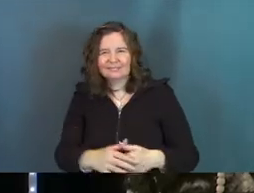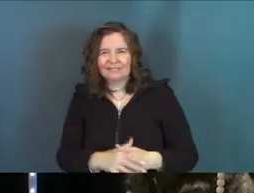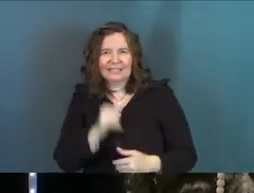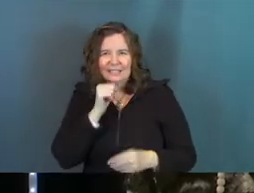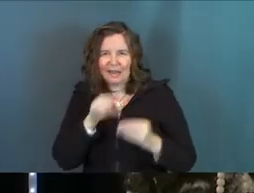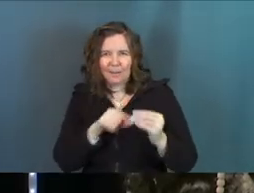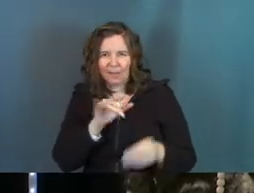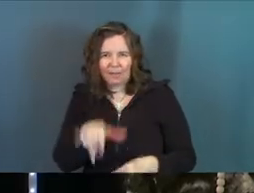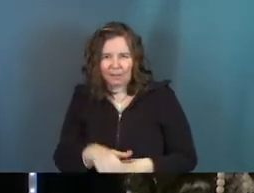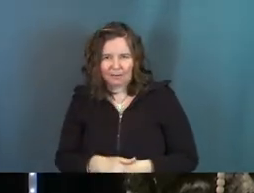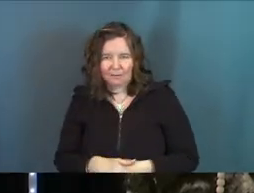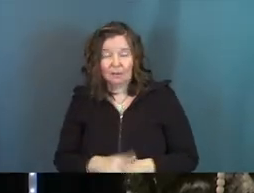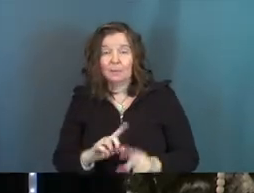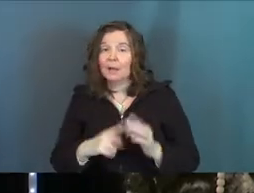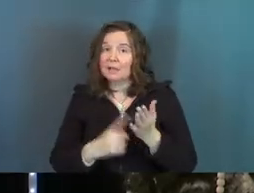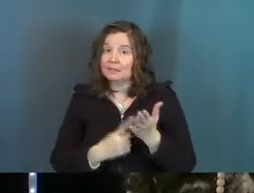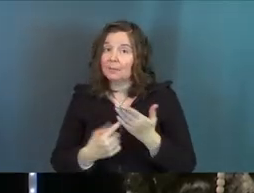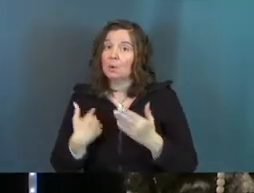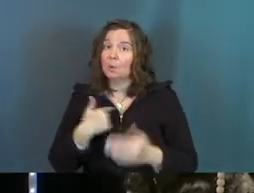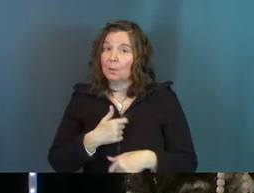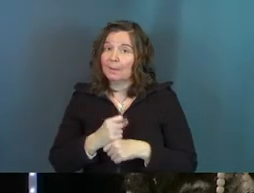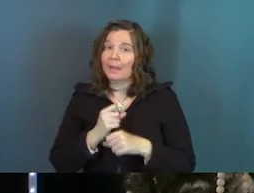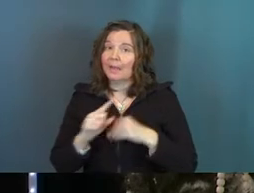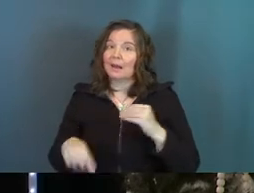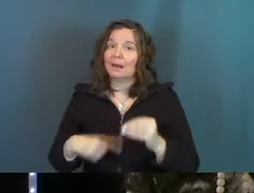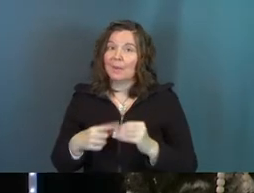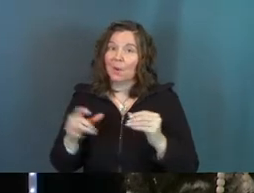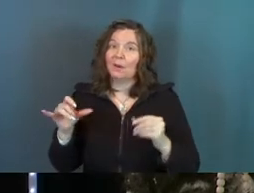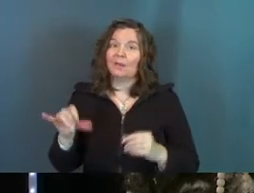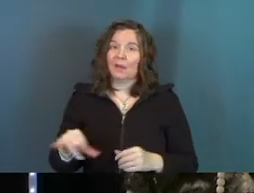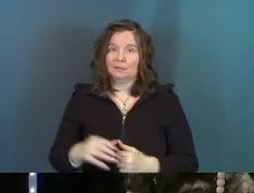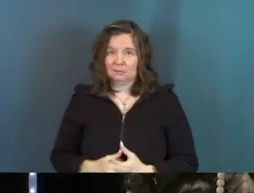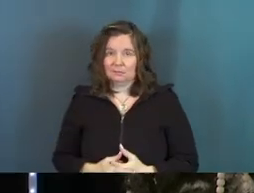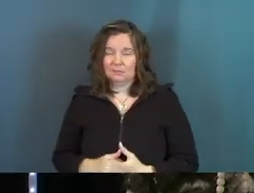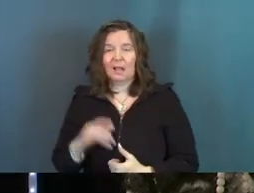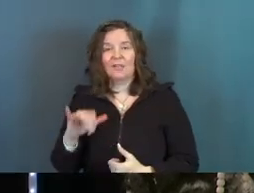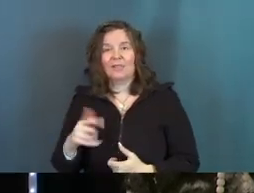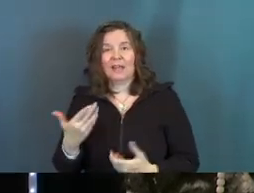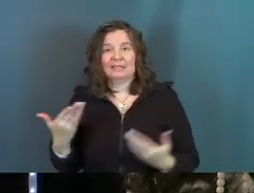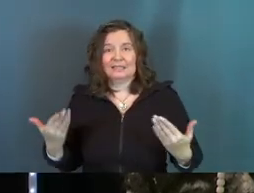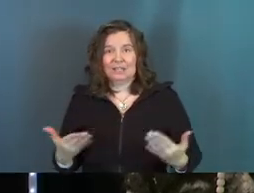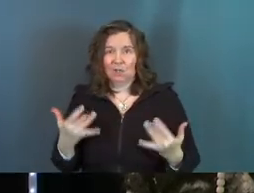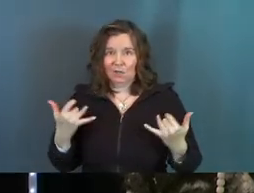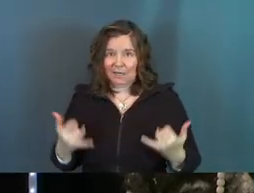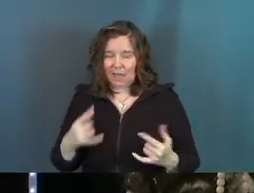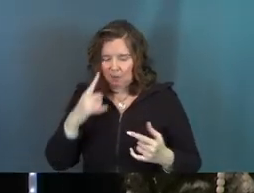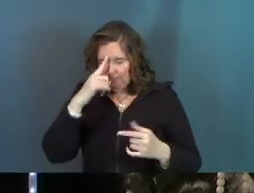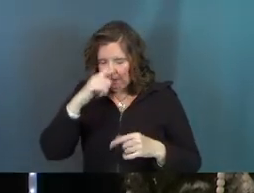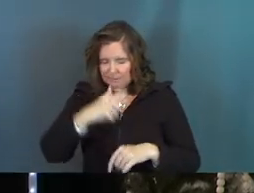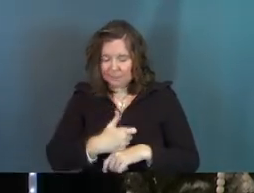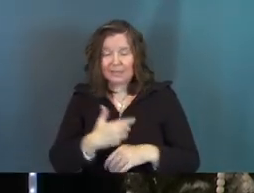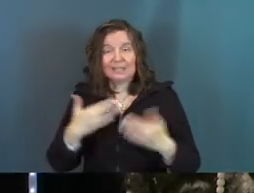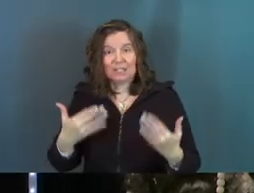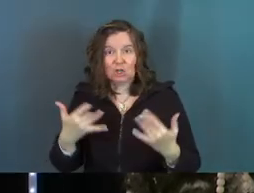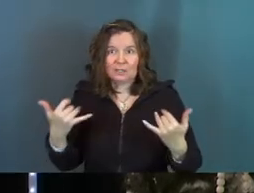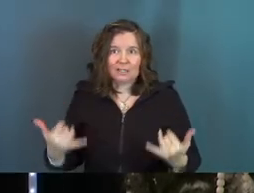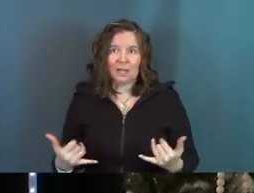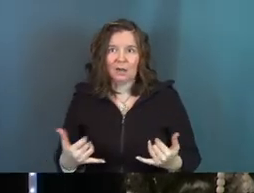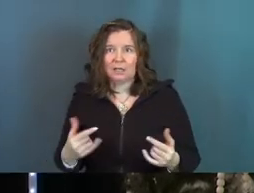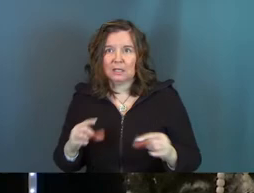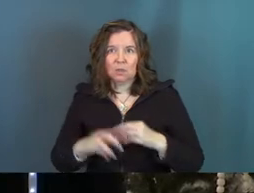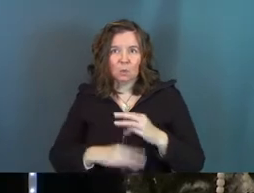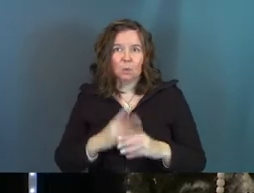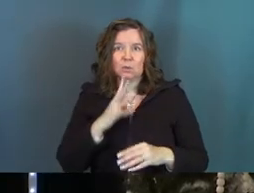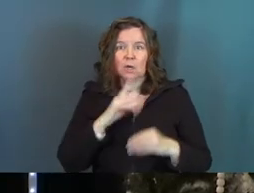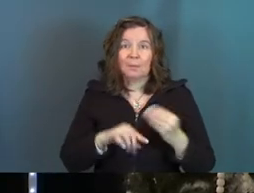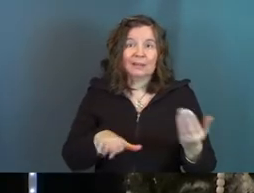It's not about that, right? But sometimes we make it about that. And that's the here and now mindset. It's like, it's here, it's now, it's this world.